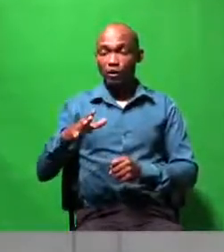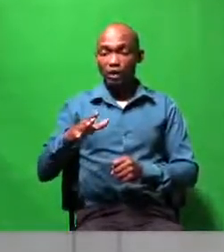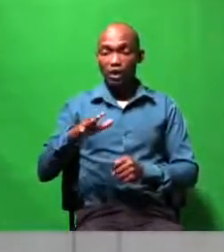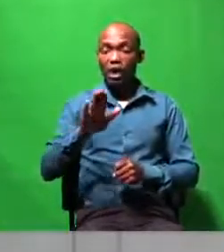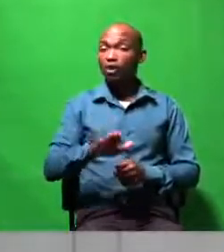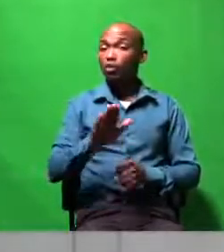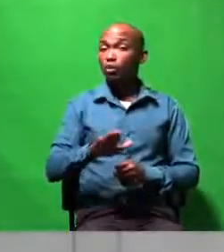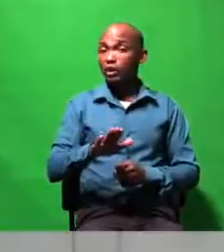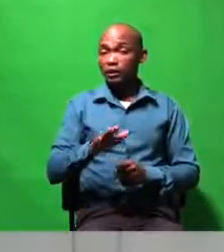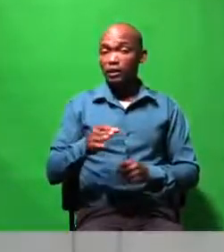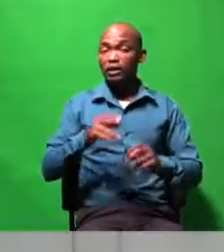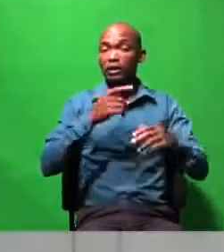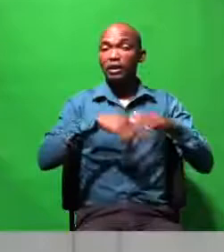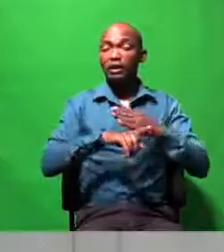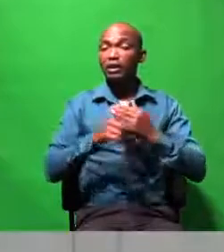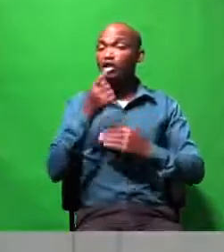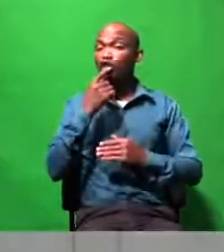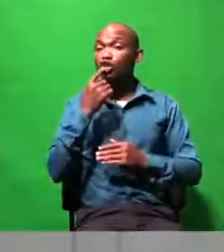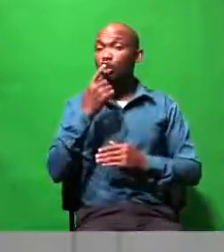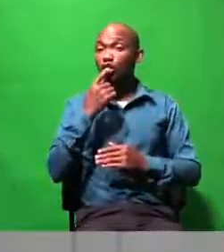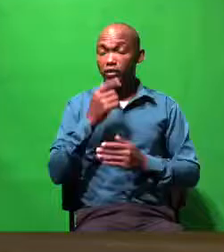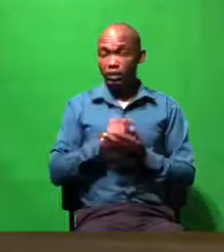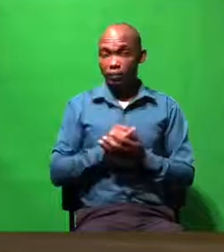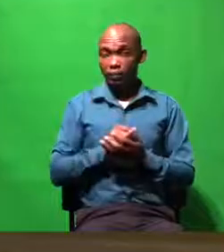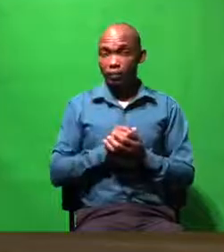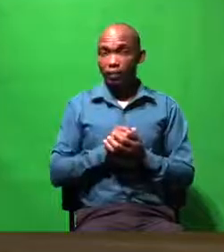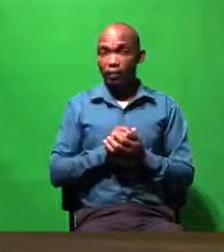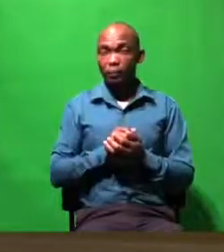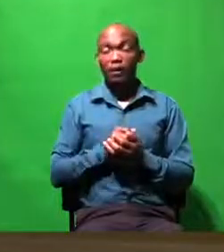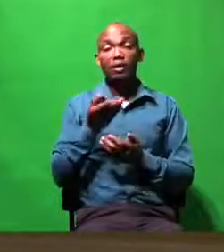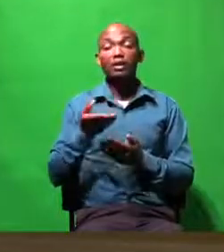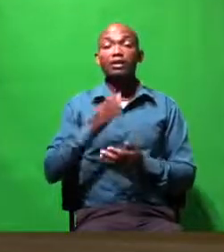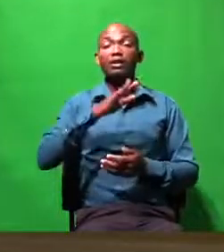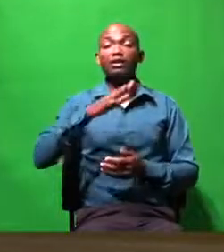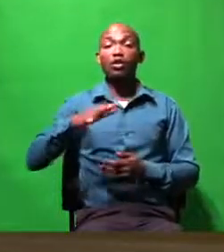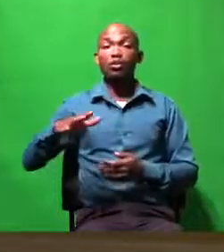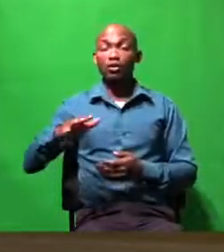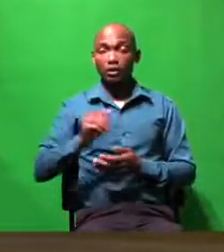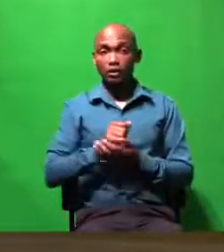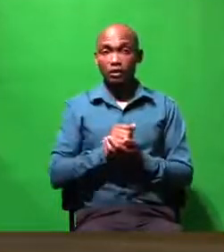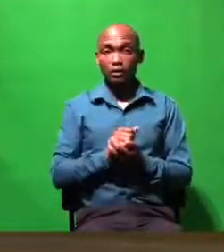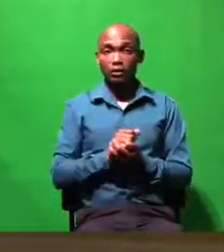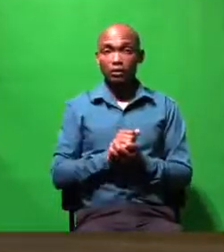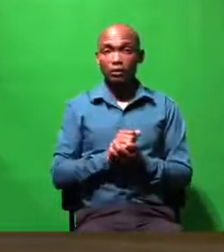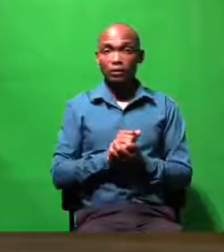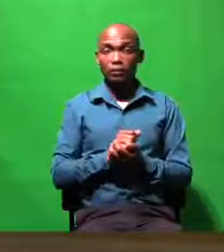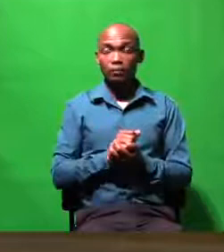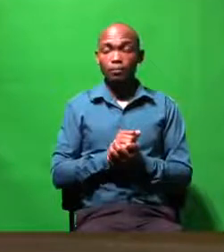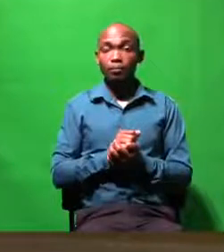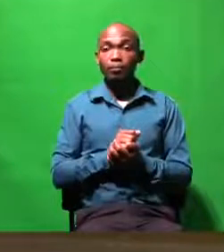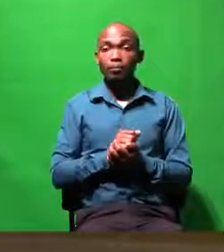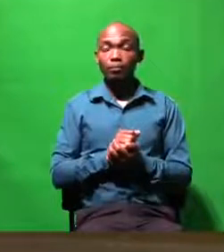the water which have a salt. So that we can say is a water, is the ocean.